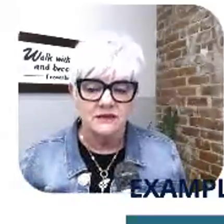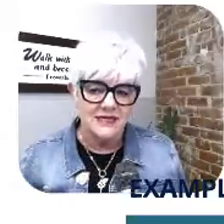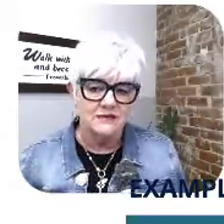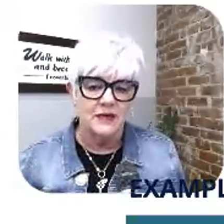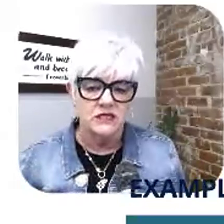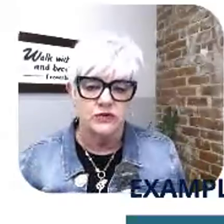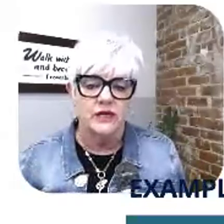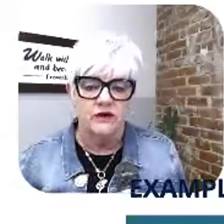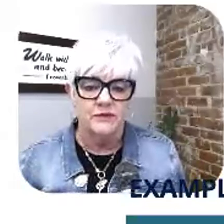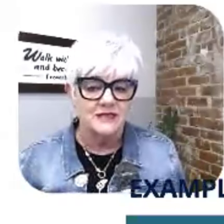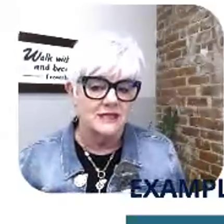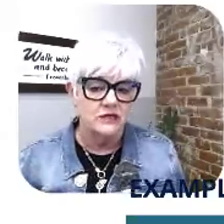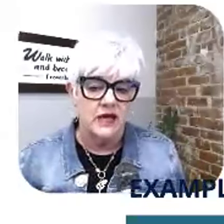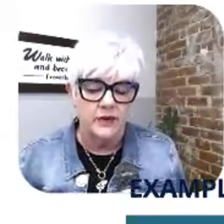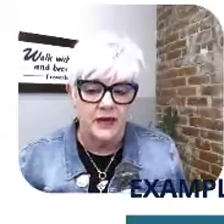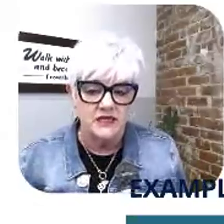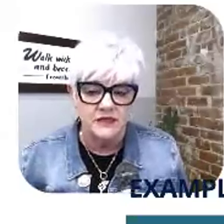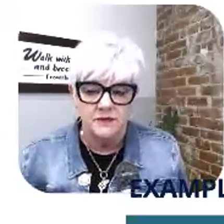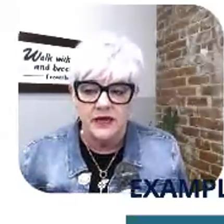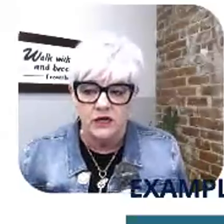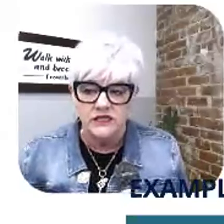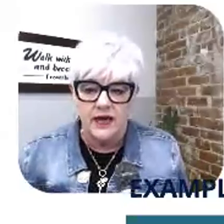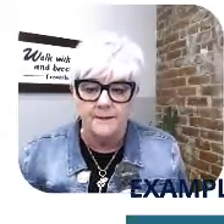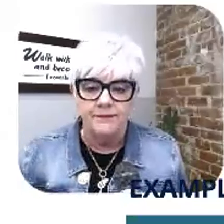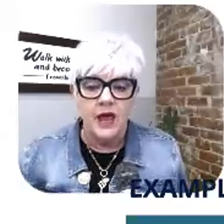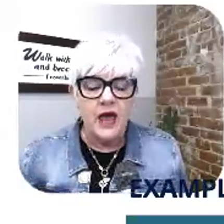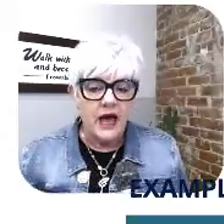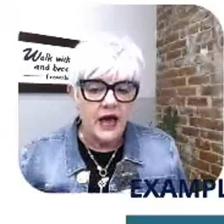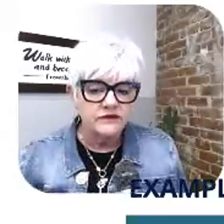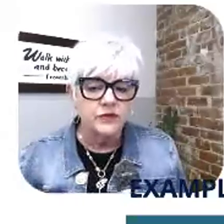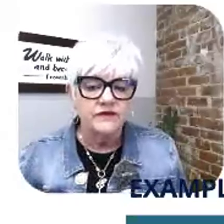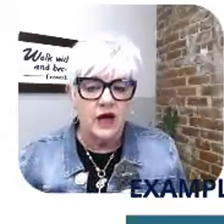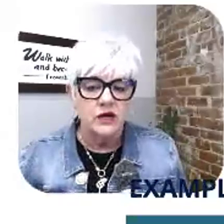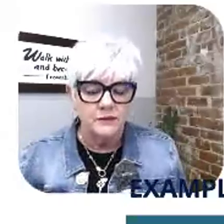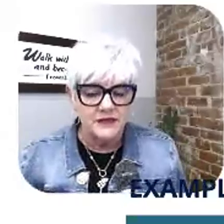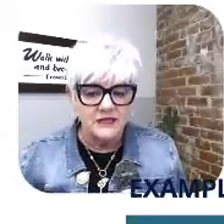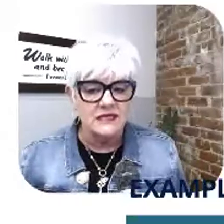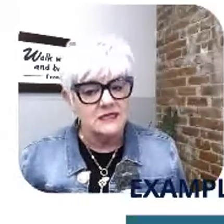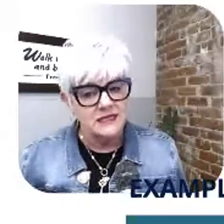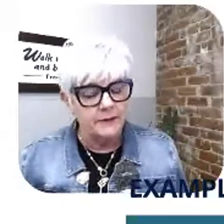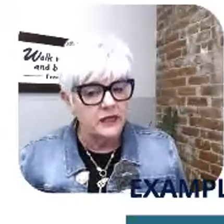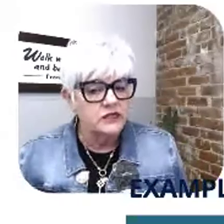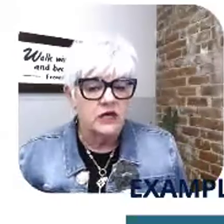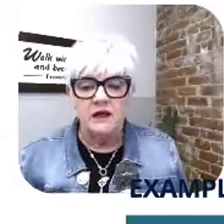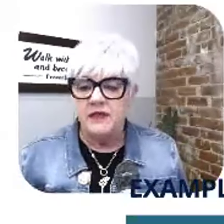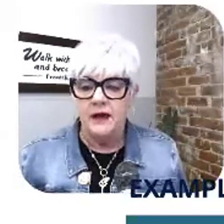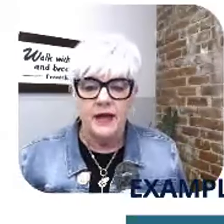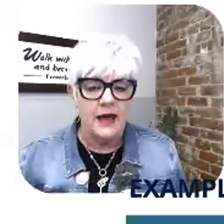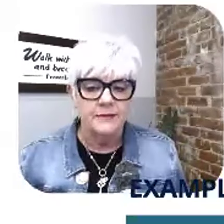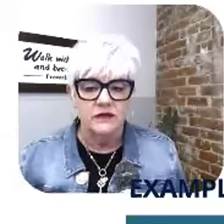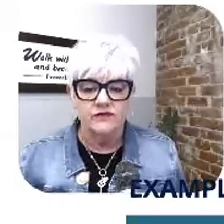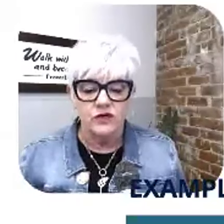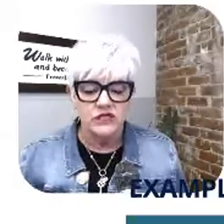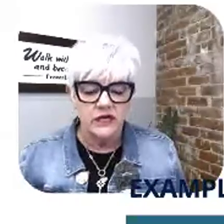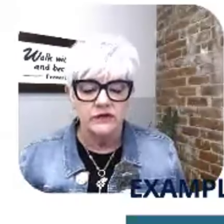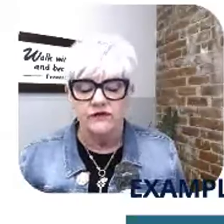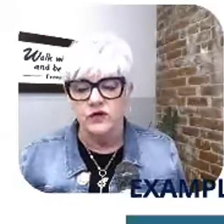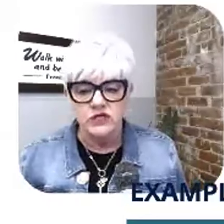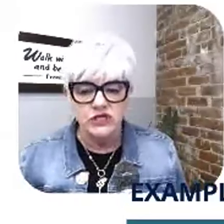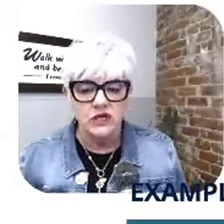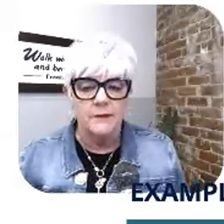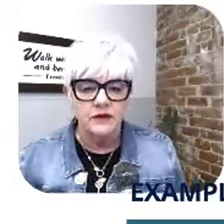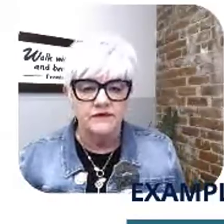first 6 months to a year of business. Here's how we might be spending our time. After we've gotten our business established, that may happen in the first year,